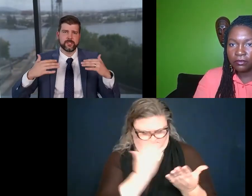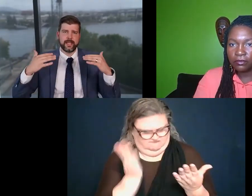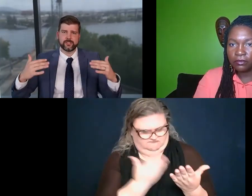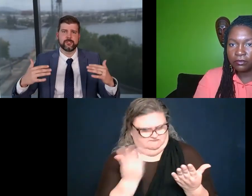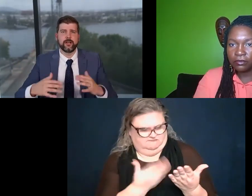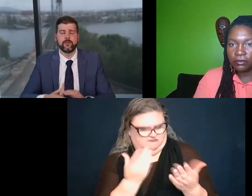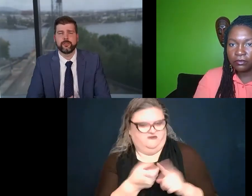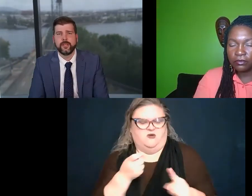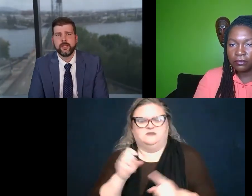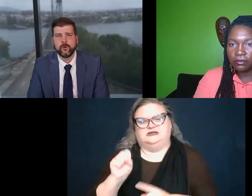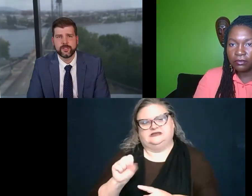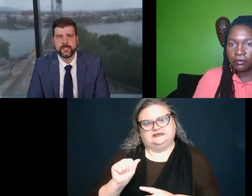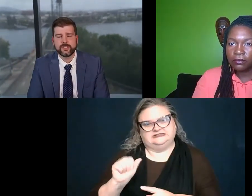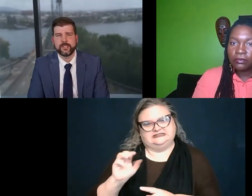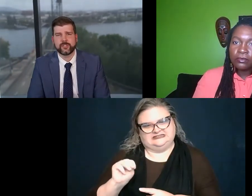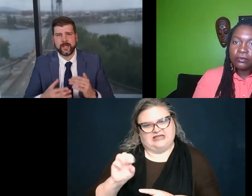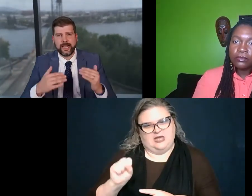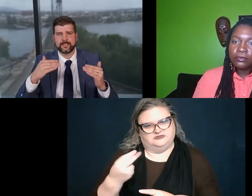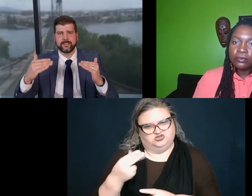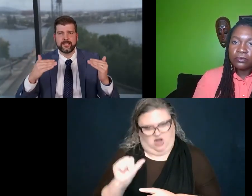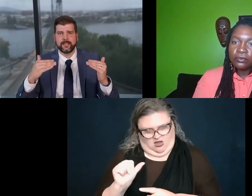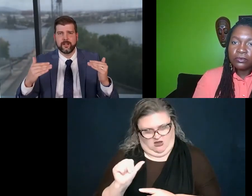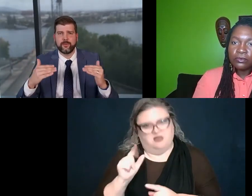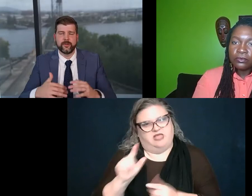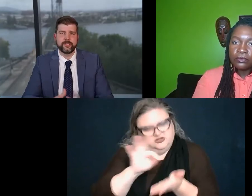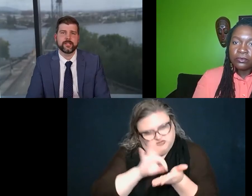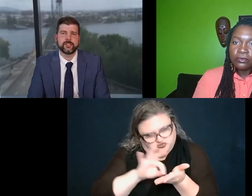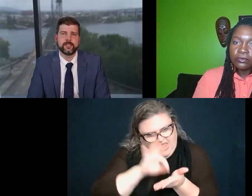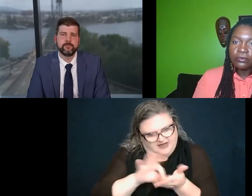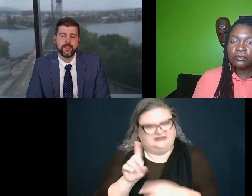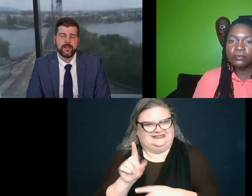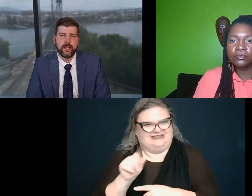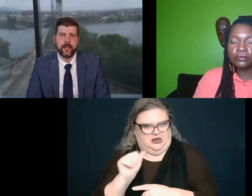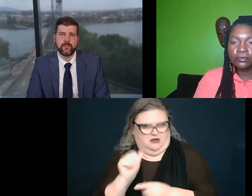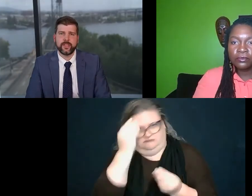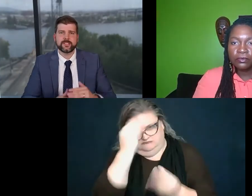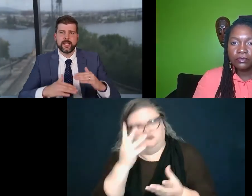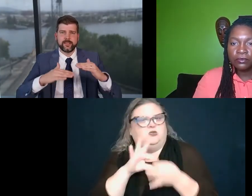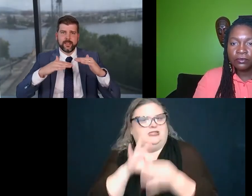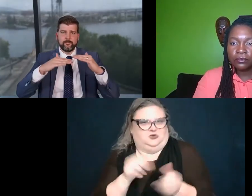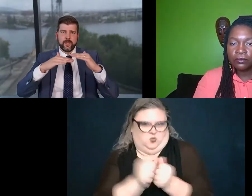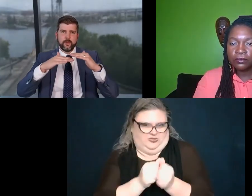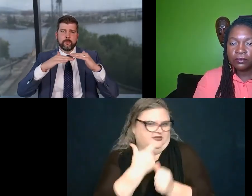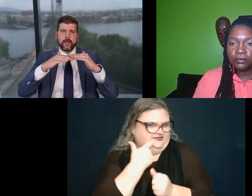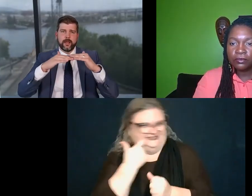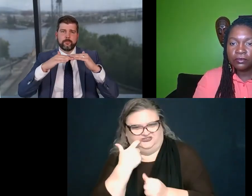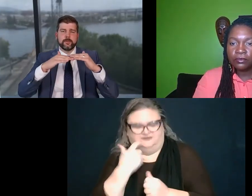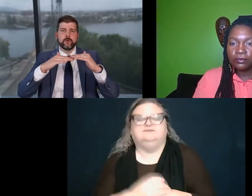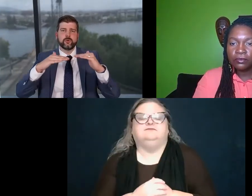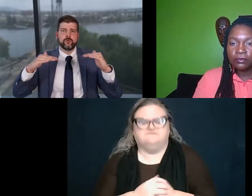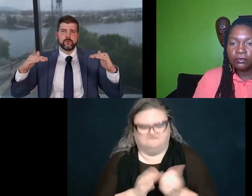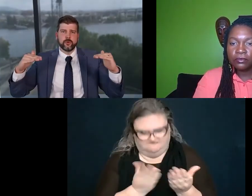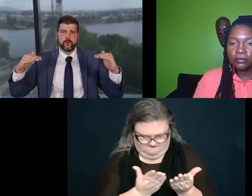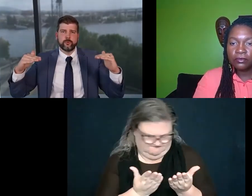which is the National Health Organization that tracks data around addiction, they said that